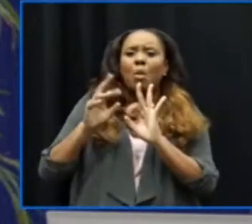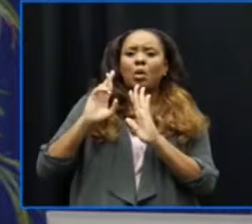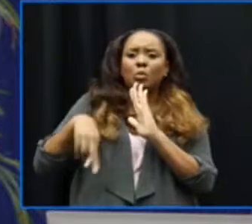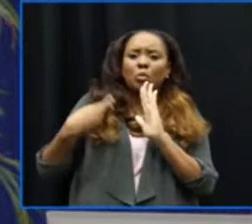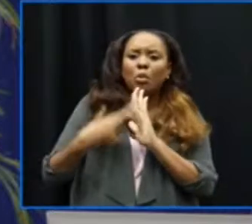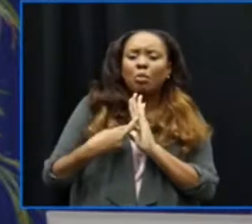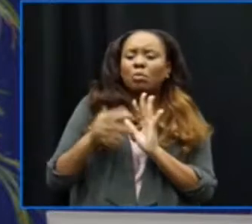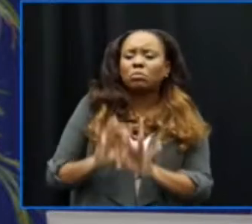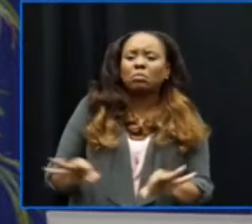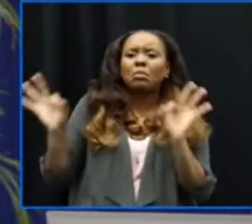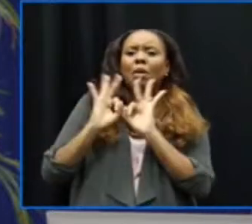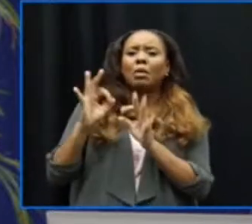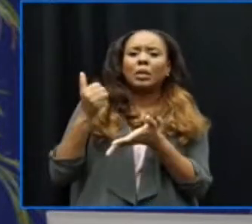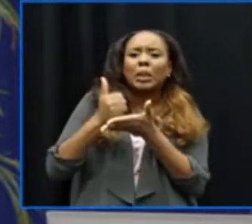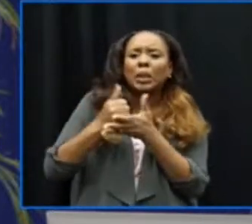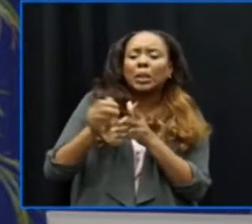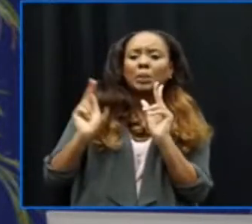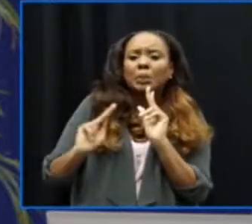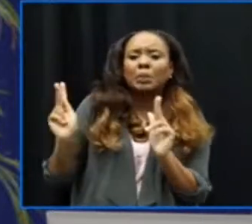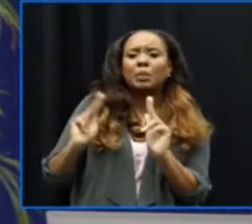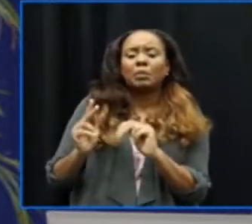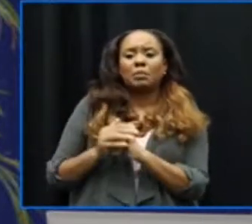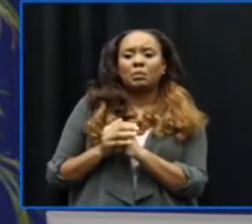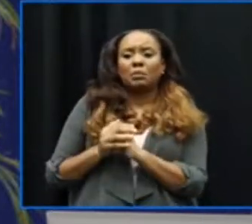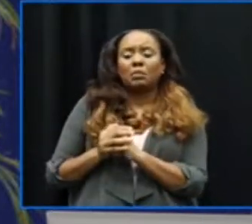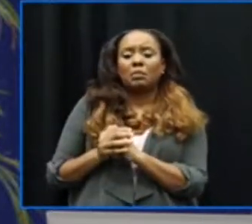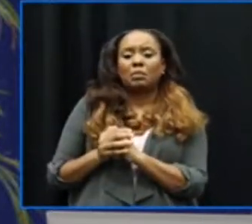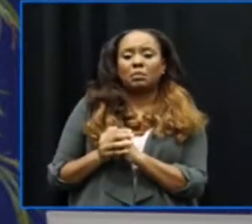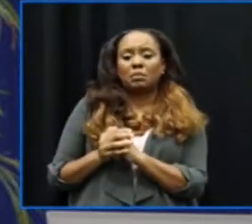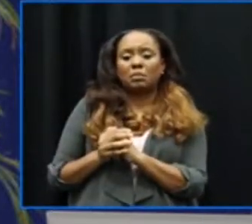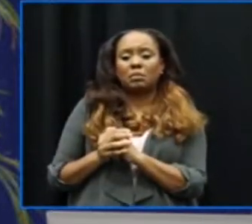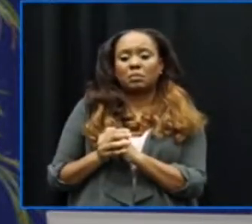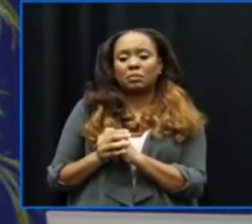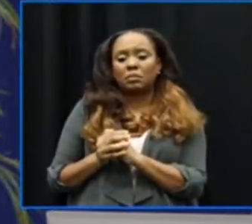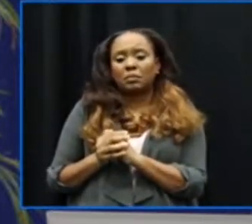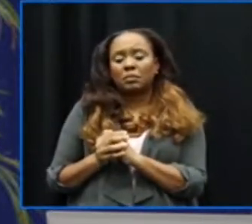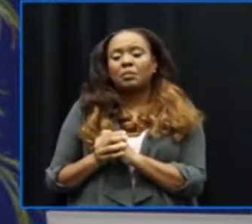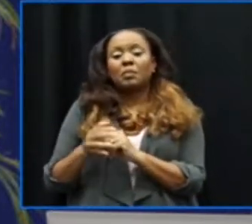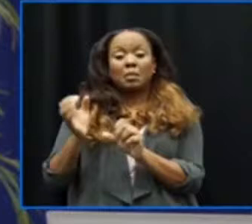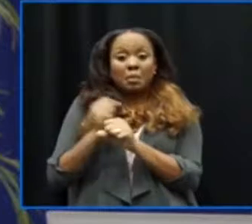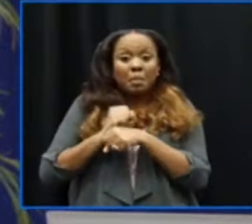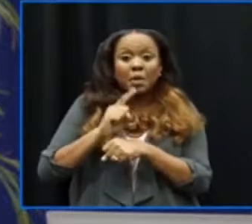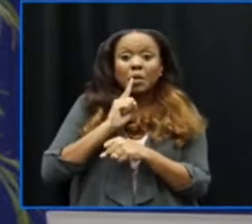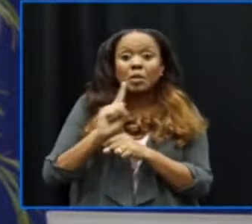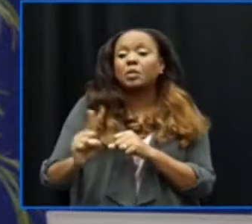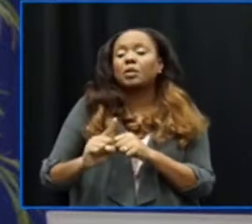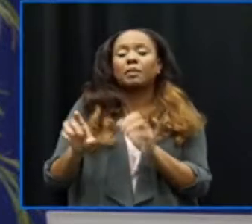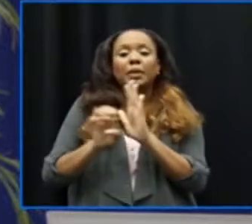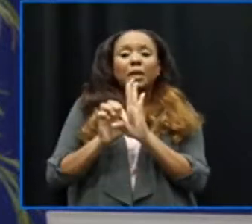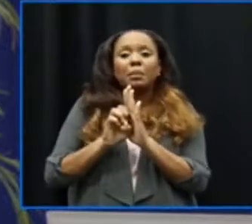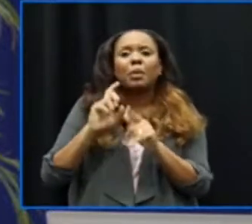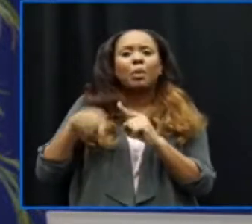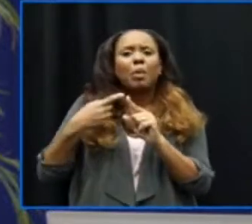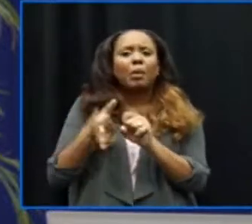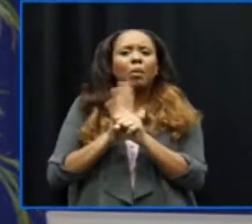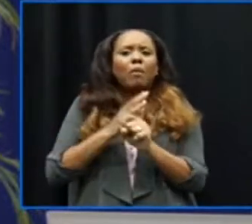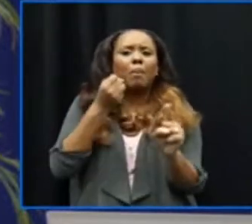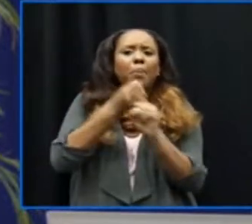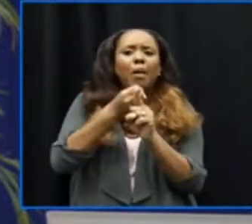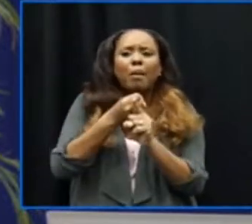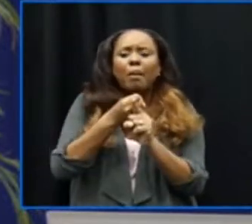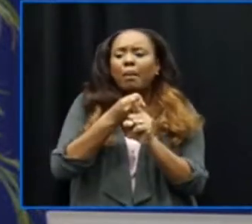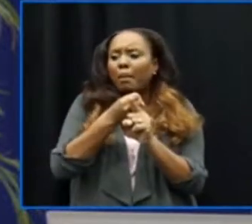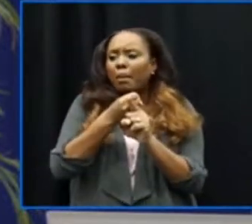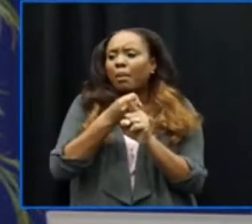people out and ensuring that they weren't absolutely crushed by the economic standstill that COVID brought us to. So